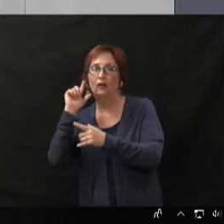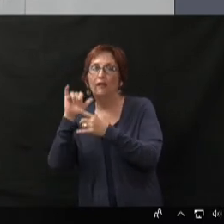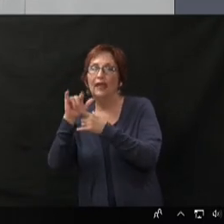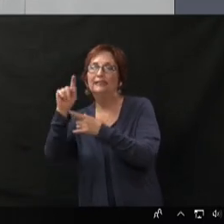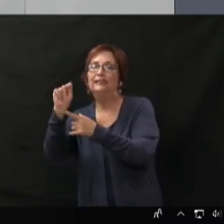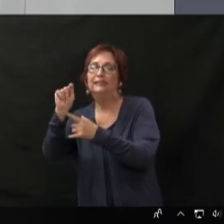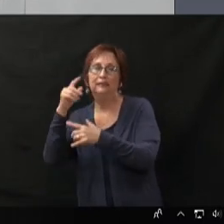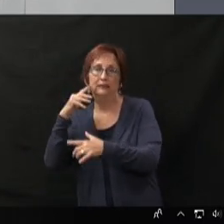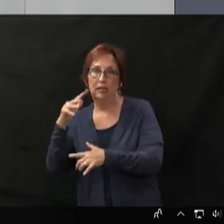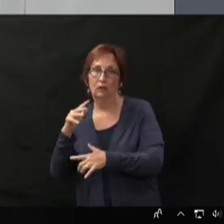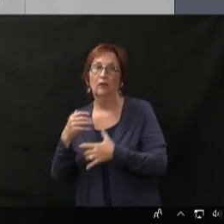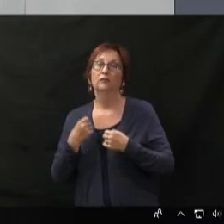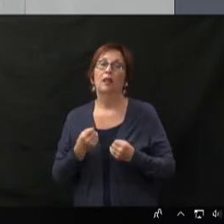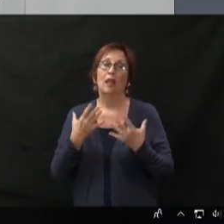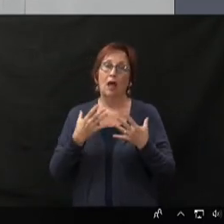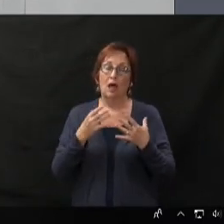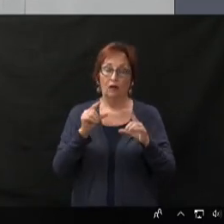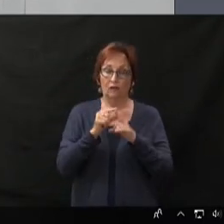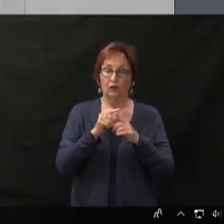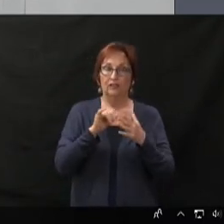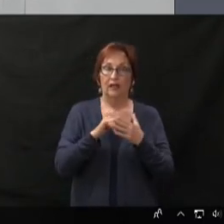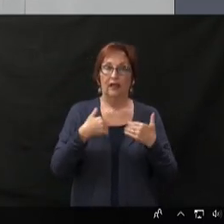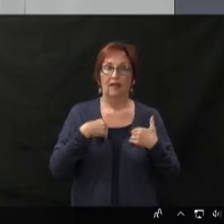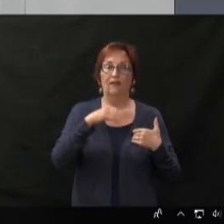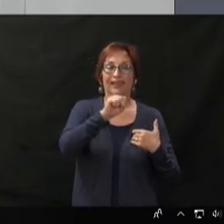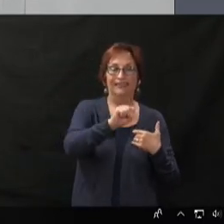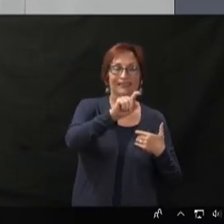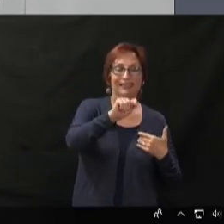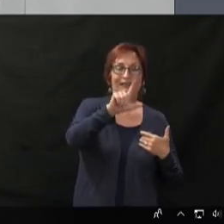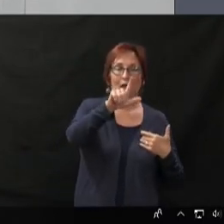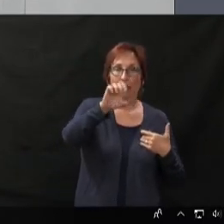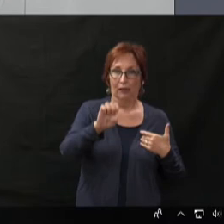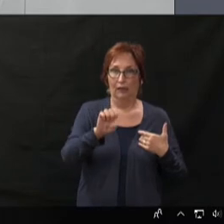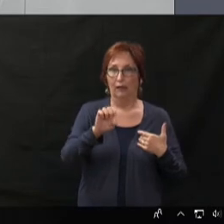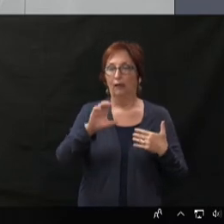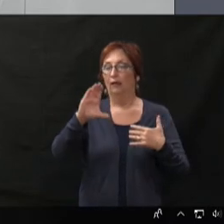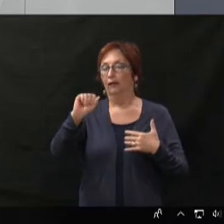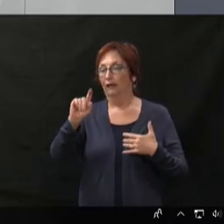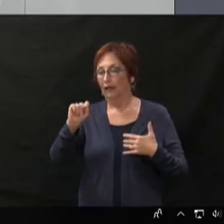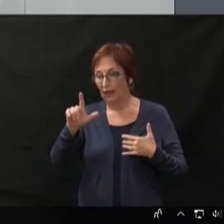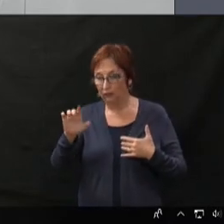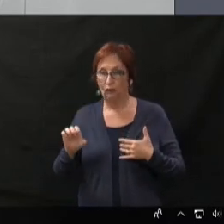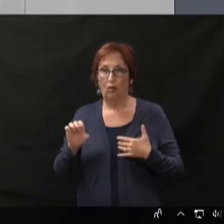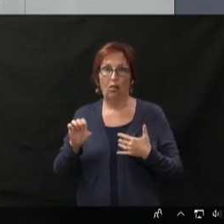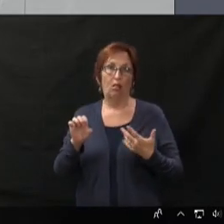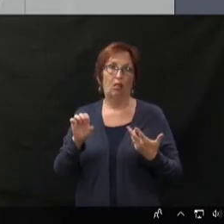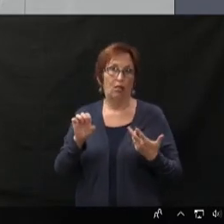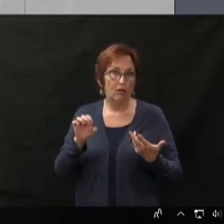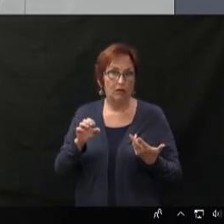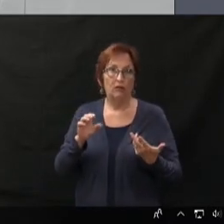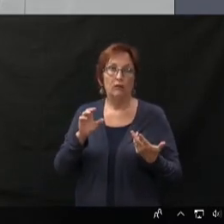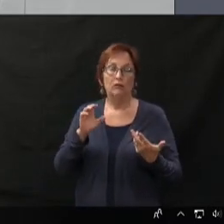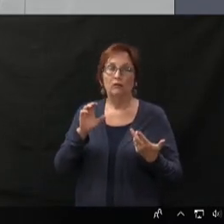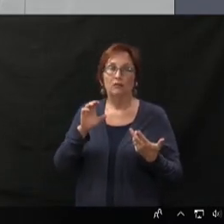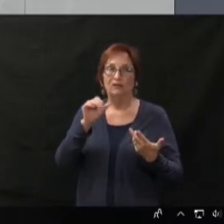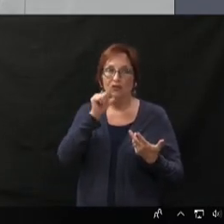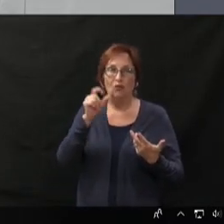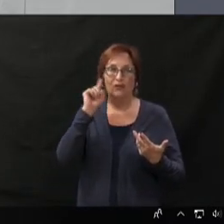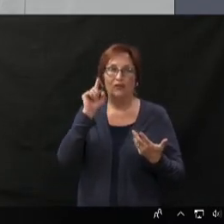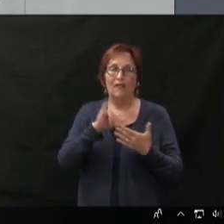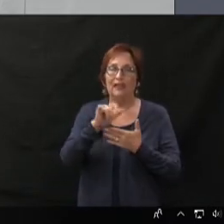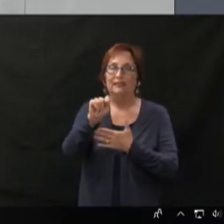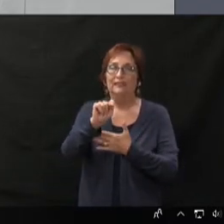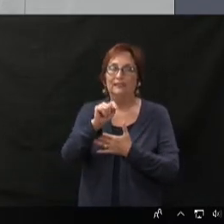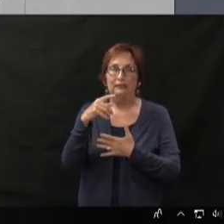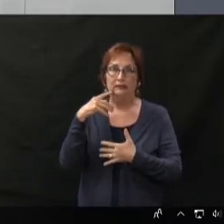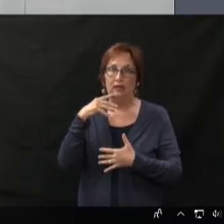have S-T-L-E, whistle, thistle, castle. When I look at my word book, where place I get